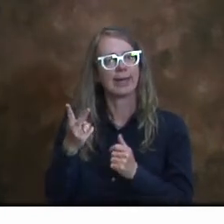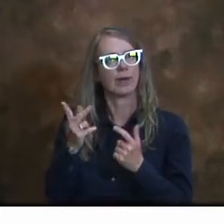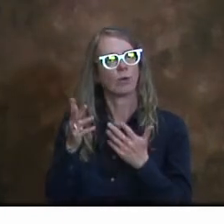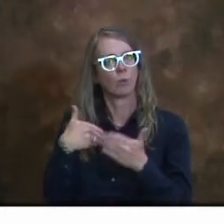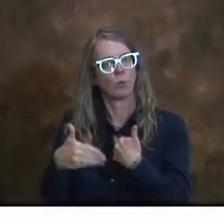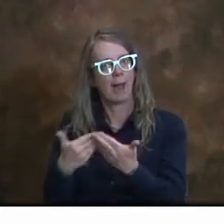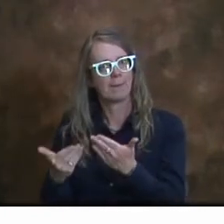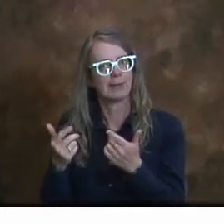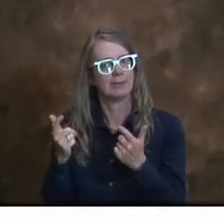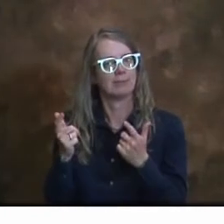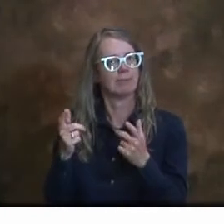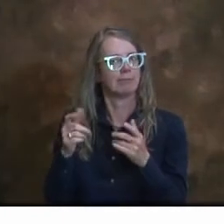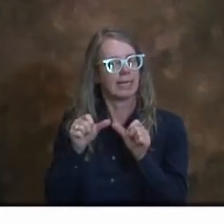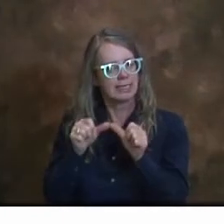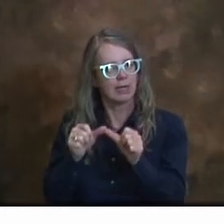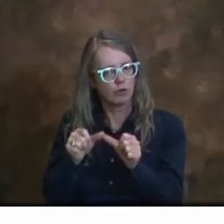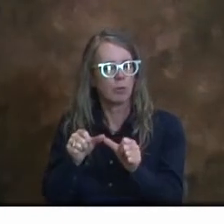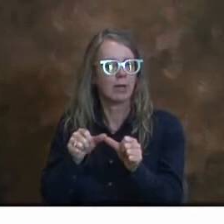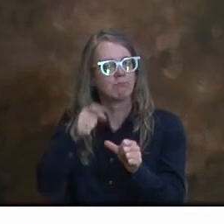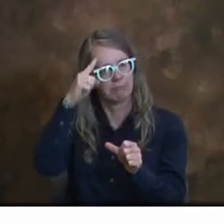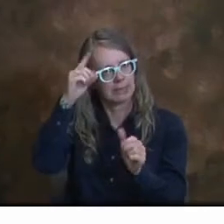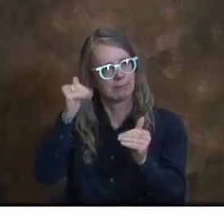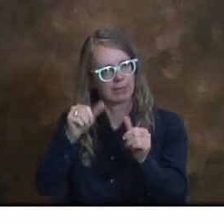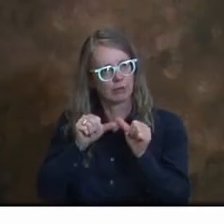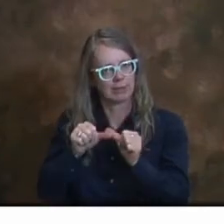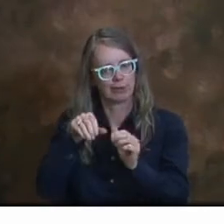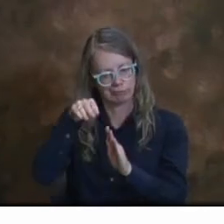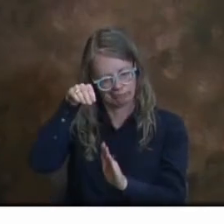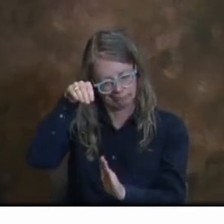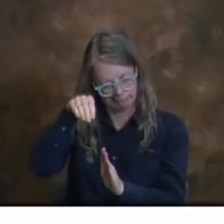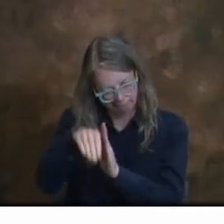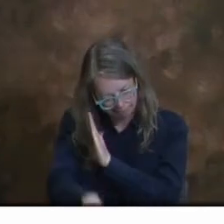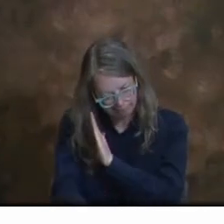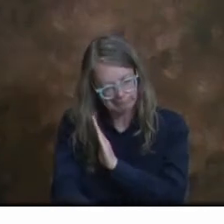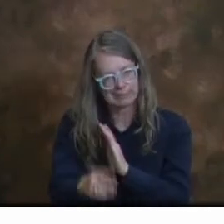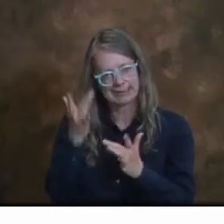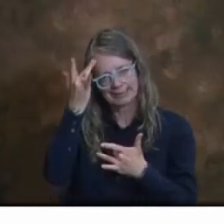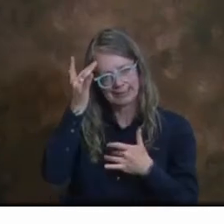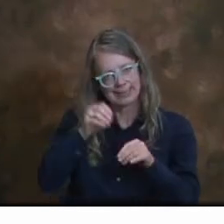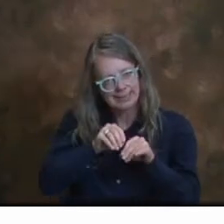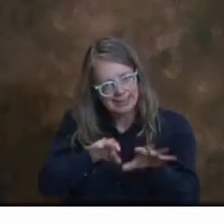to continue decline in cases, transmissions, and hospitalizations.